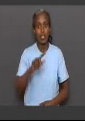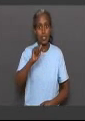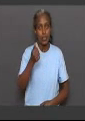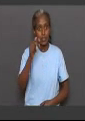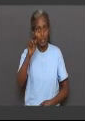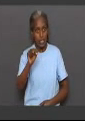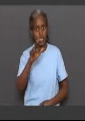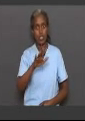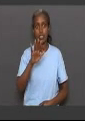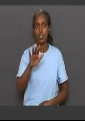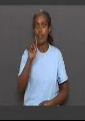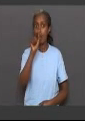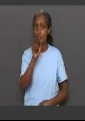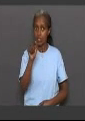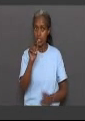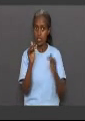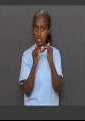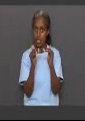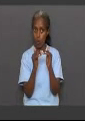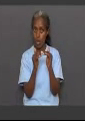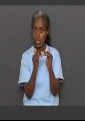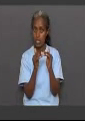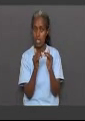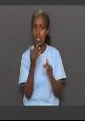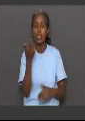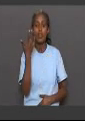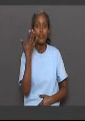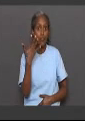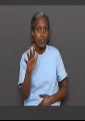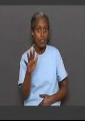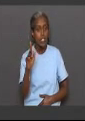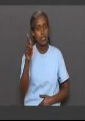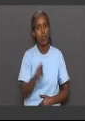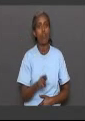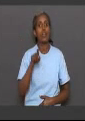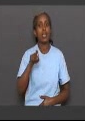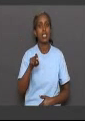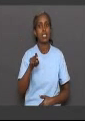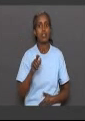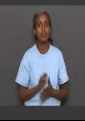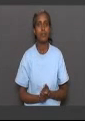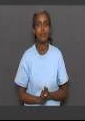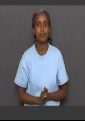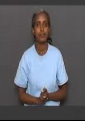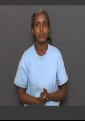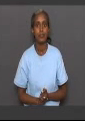Tangent 35 equals 15 over x.